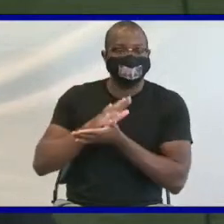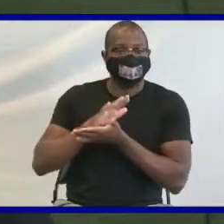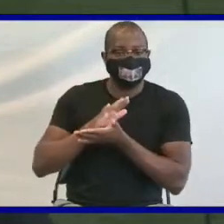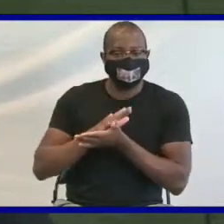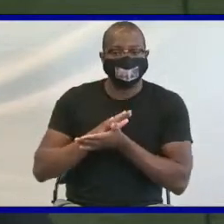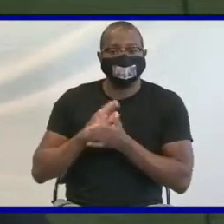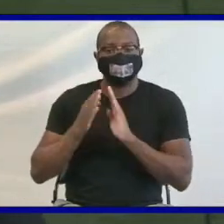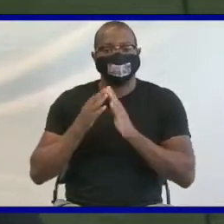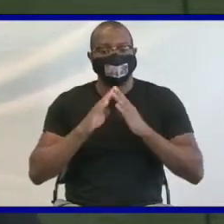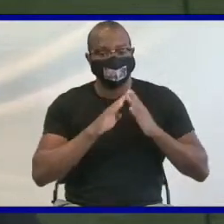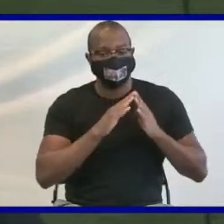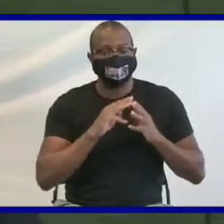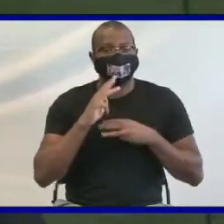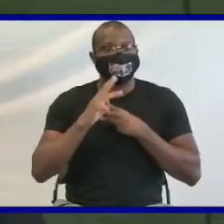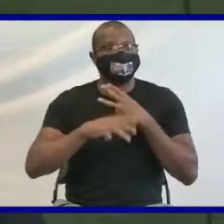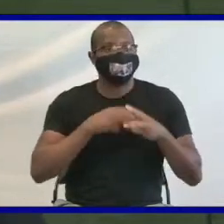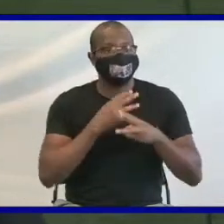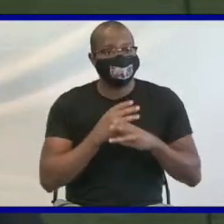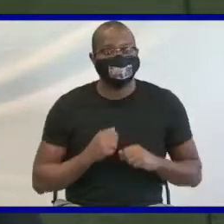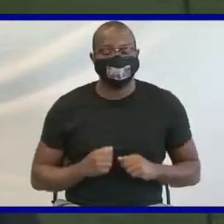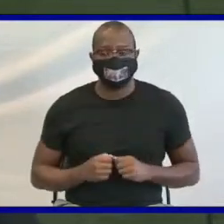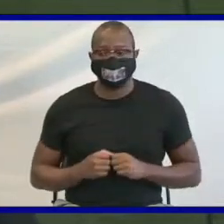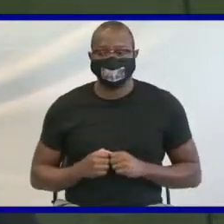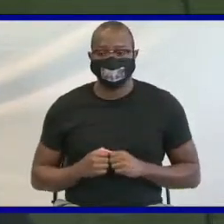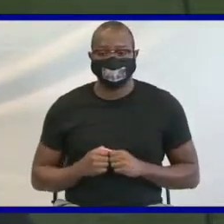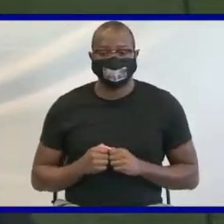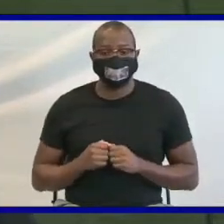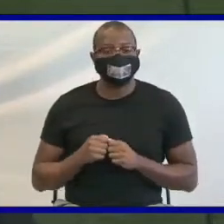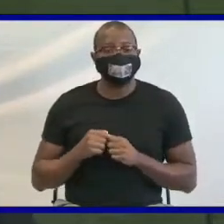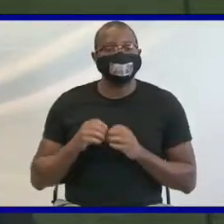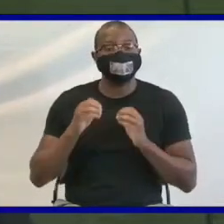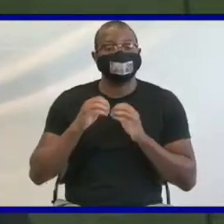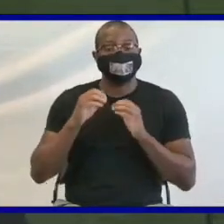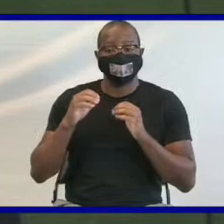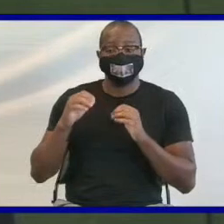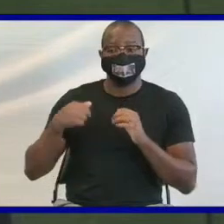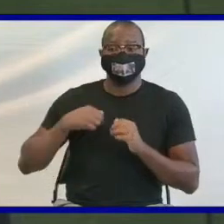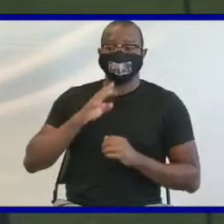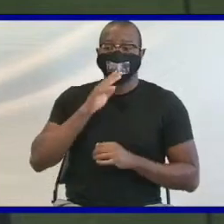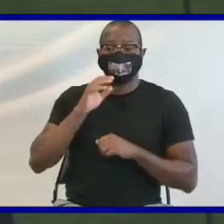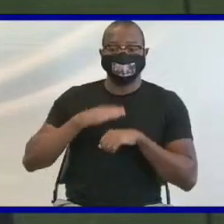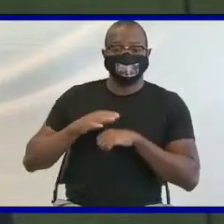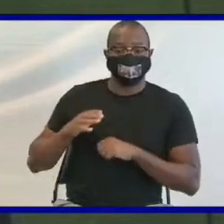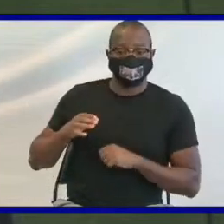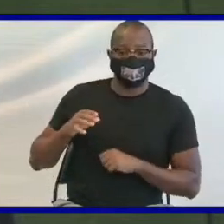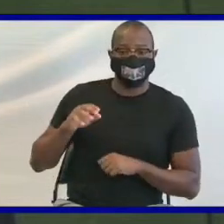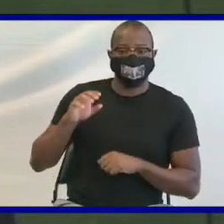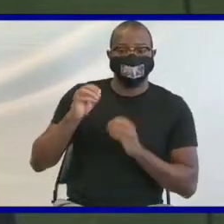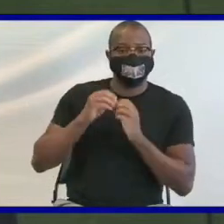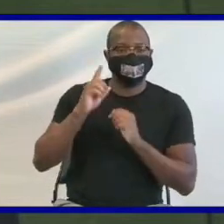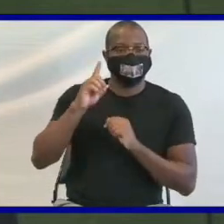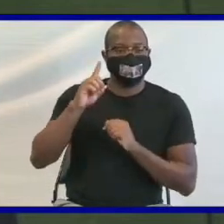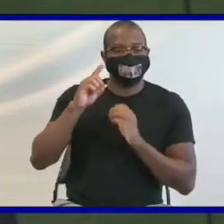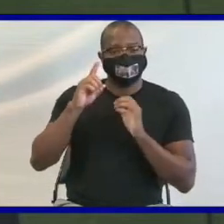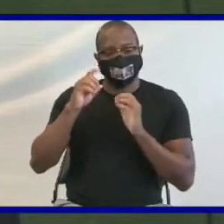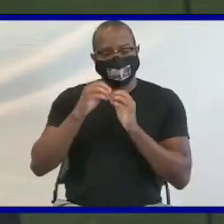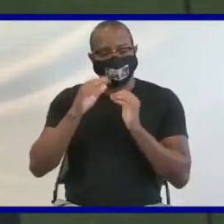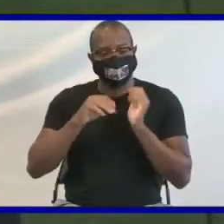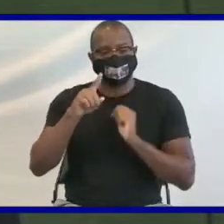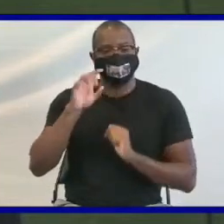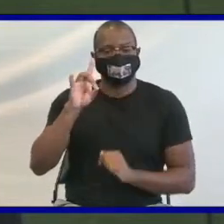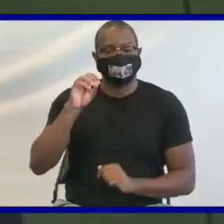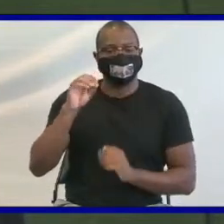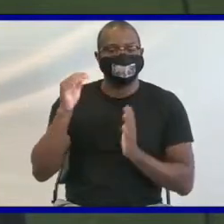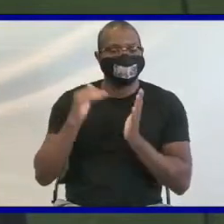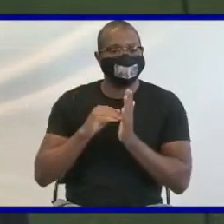world. On behalf of more than 180,000 alumni worldwide, I am pleased and very honored to